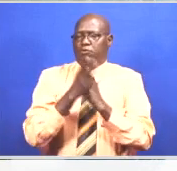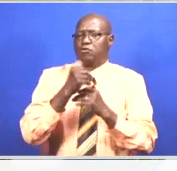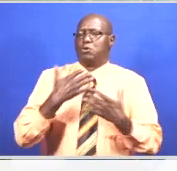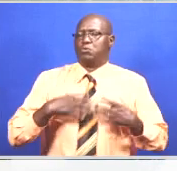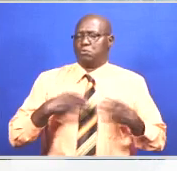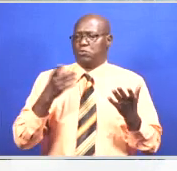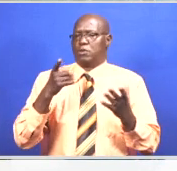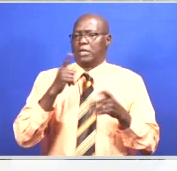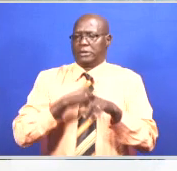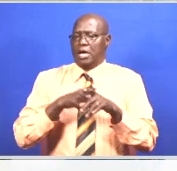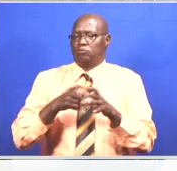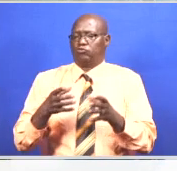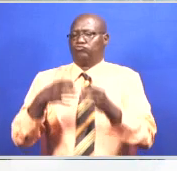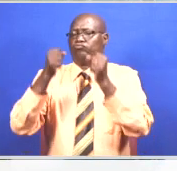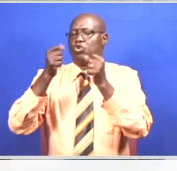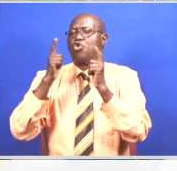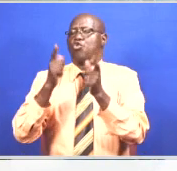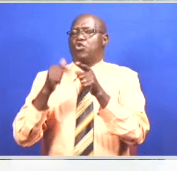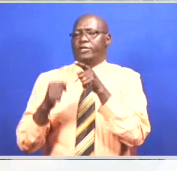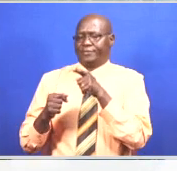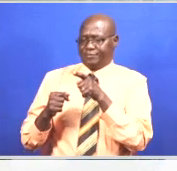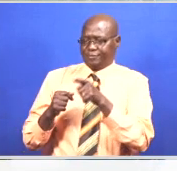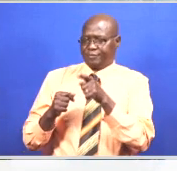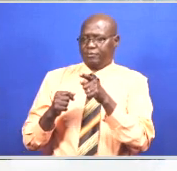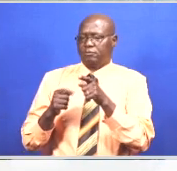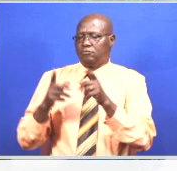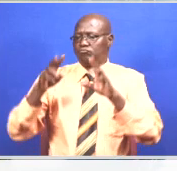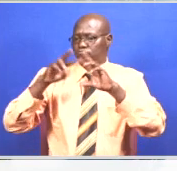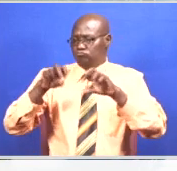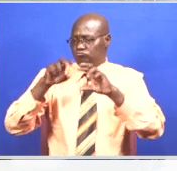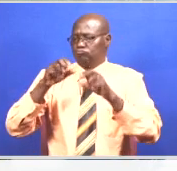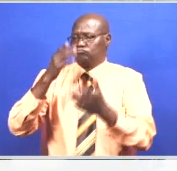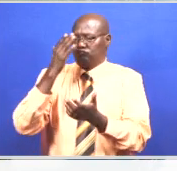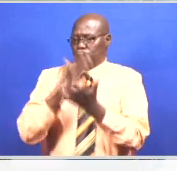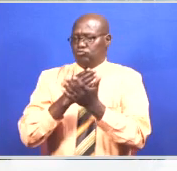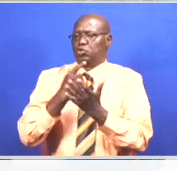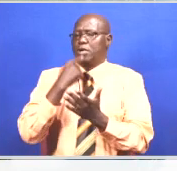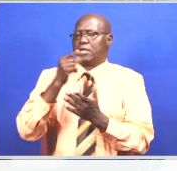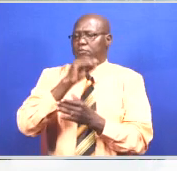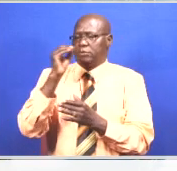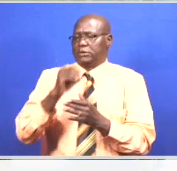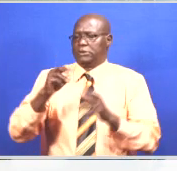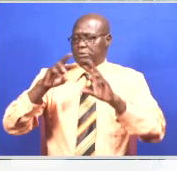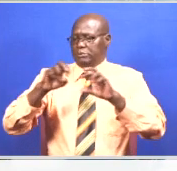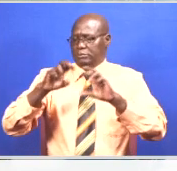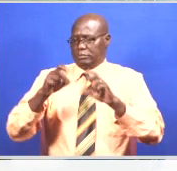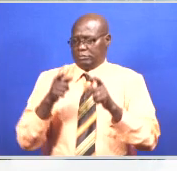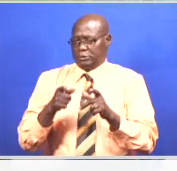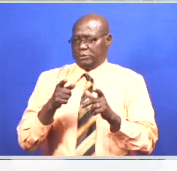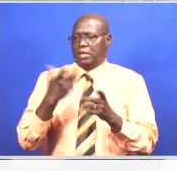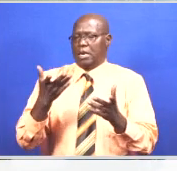they intercepted the truck and conducted a 100% verification on the consignment. The consignment